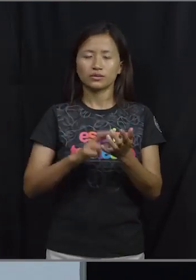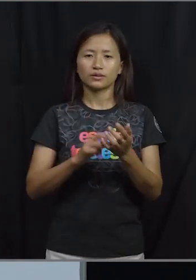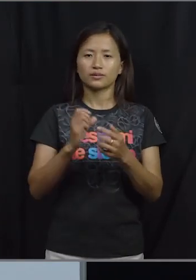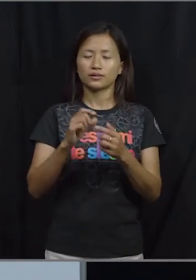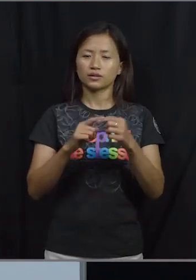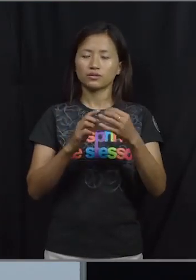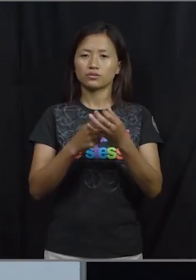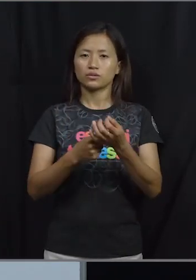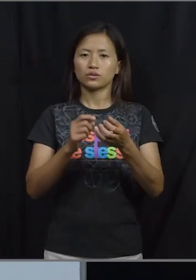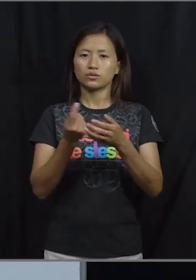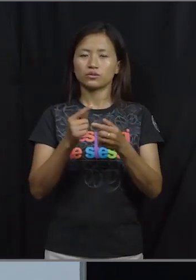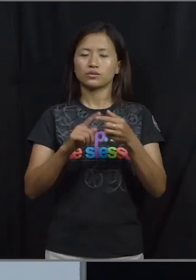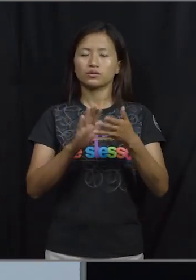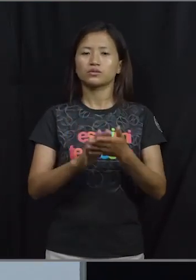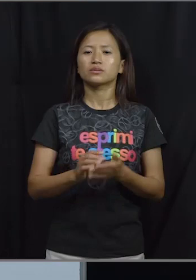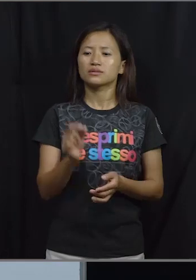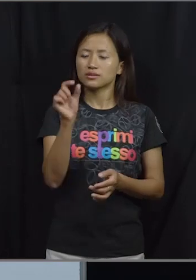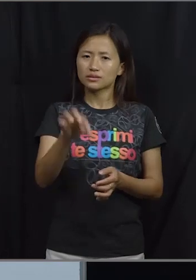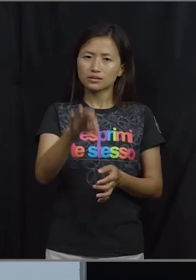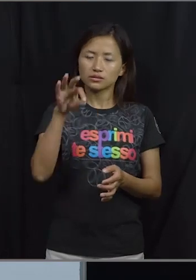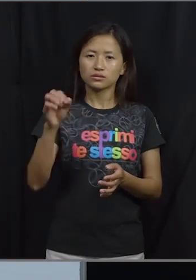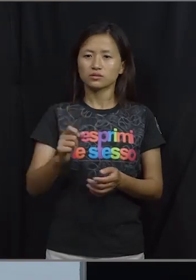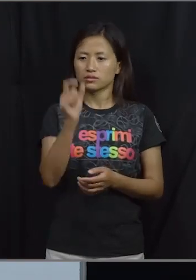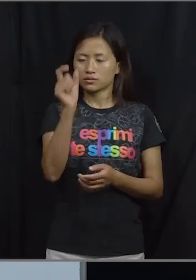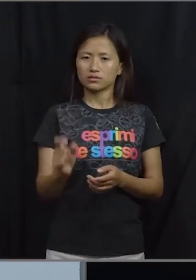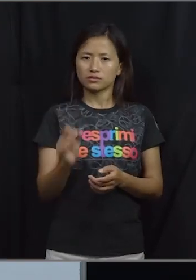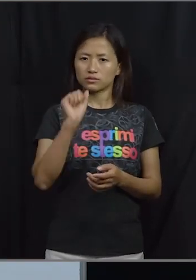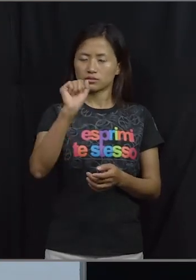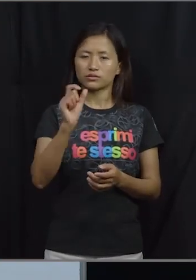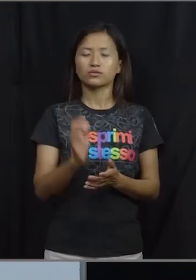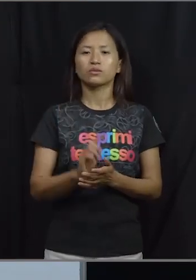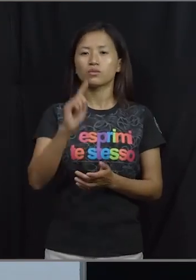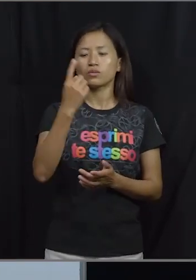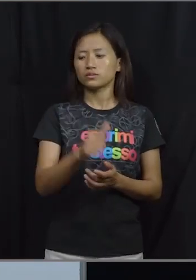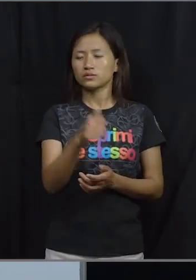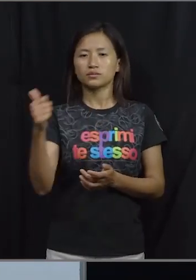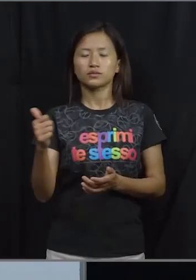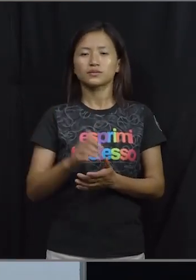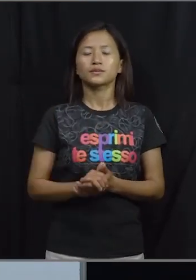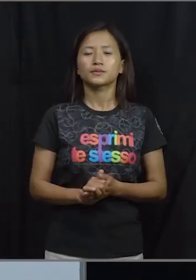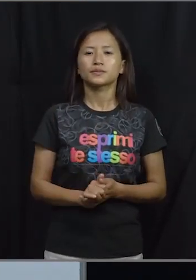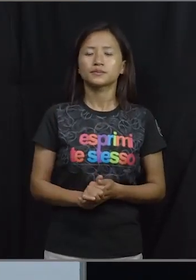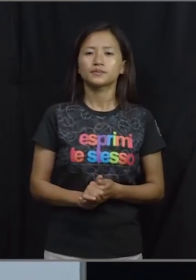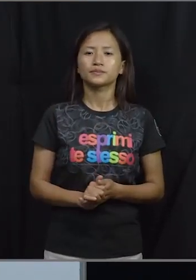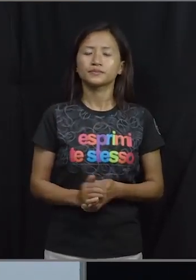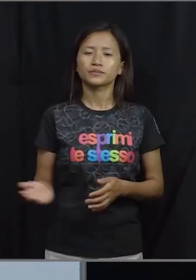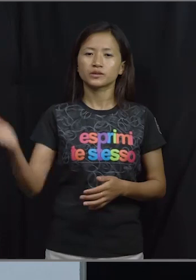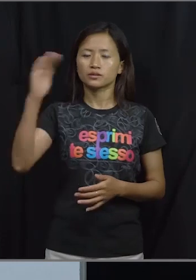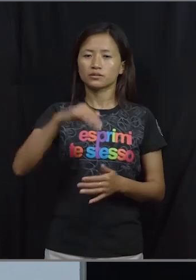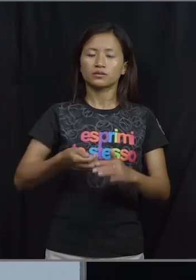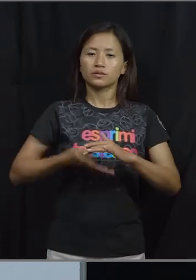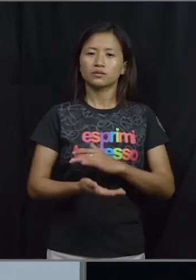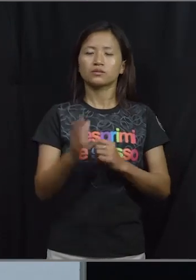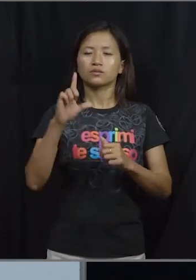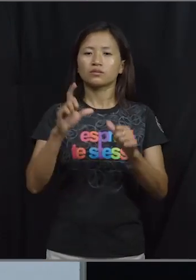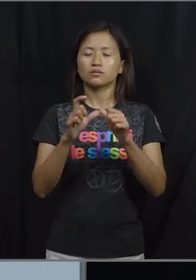psychologists are of the opinion that each individual is unique from one another. Okay, so that comes under